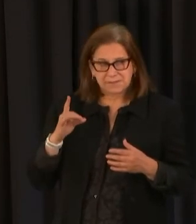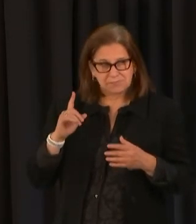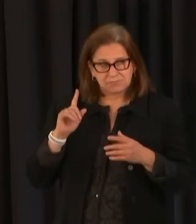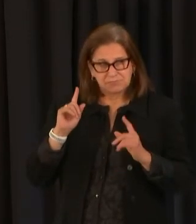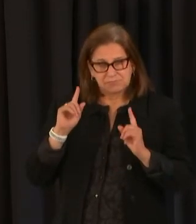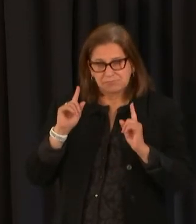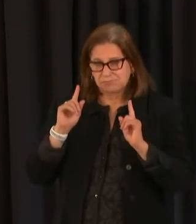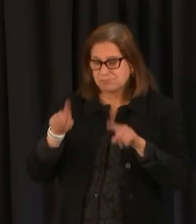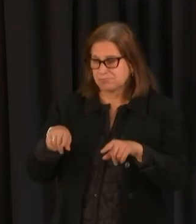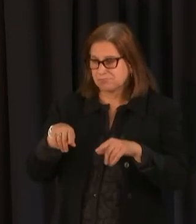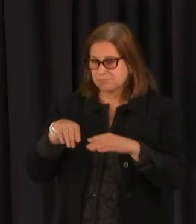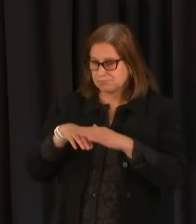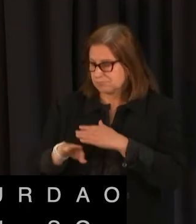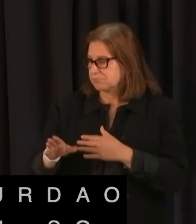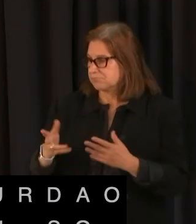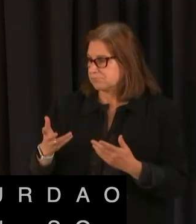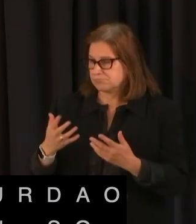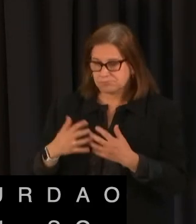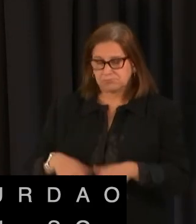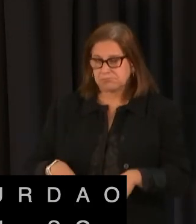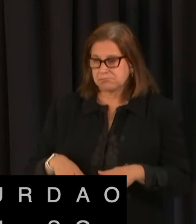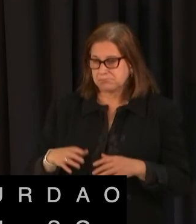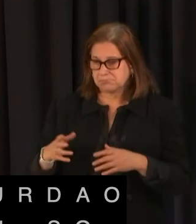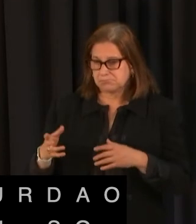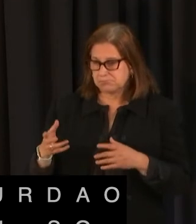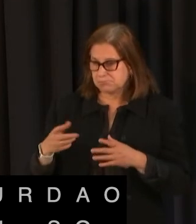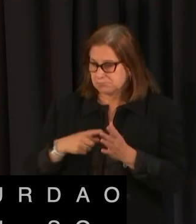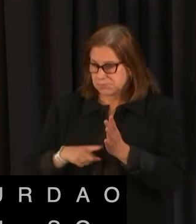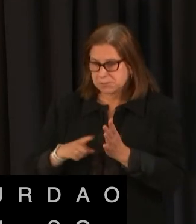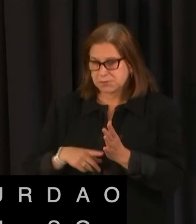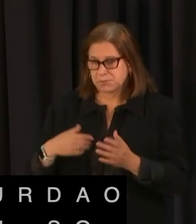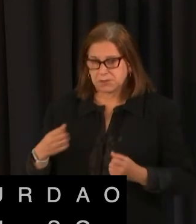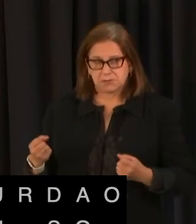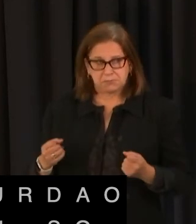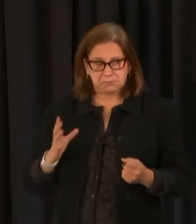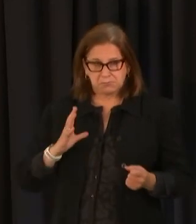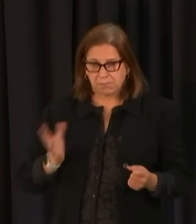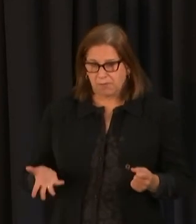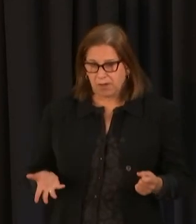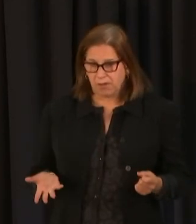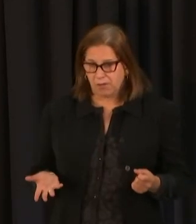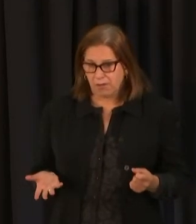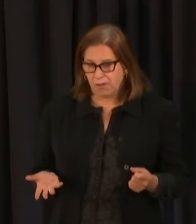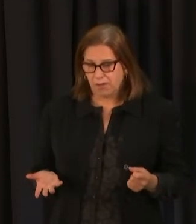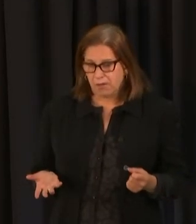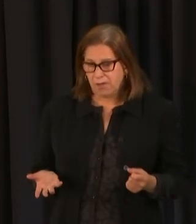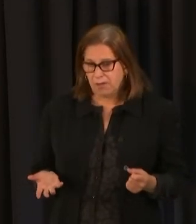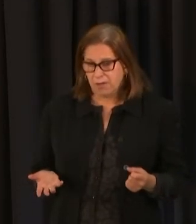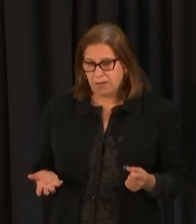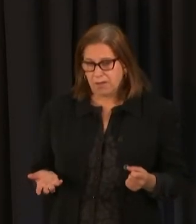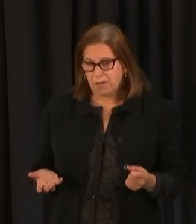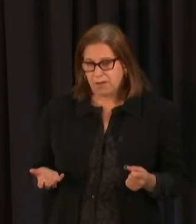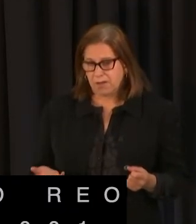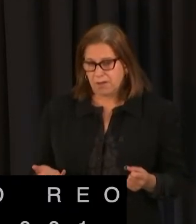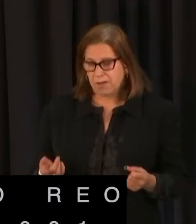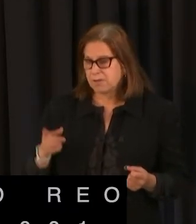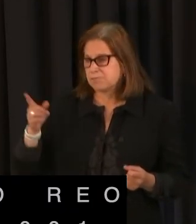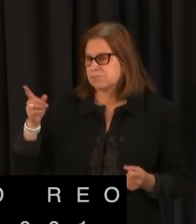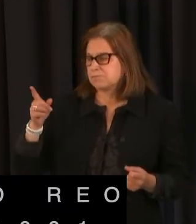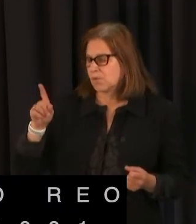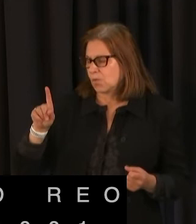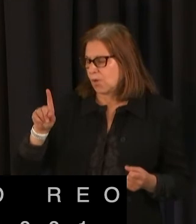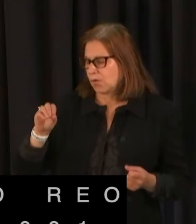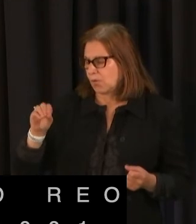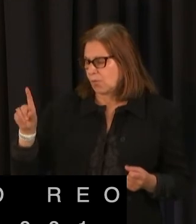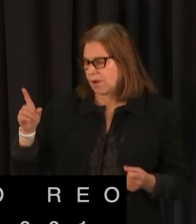need people who need to renew to go ahead and to visit 1001 Half Street Southwest